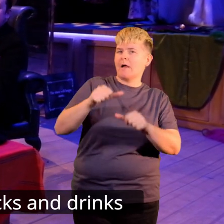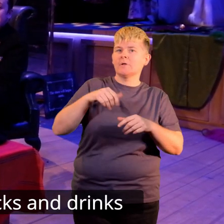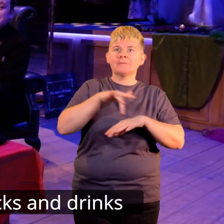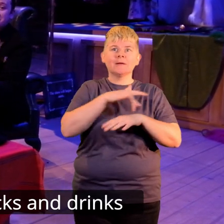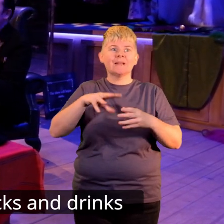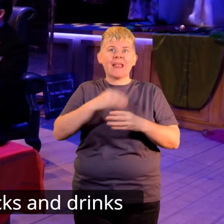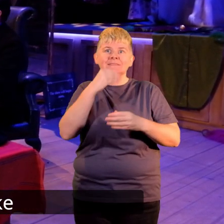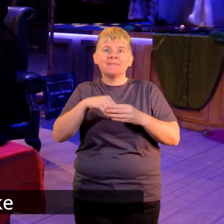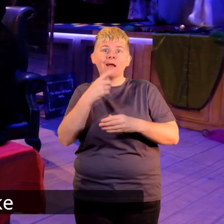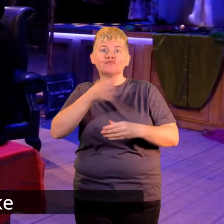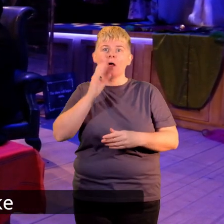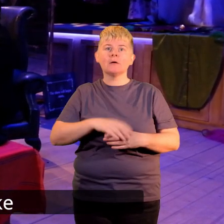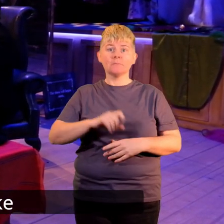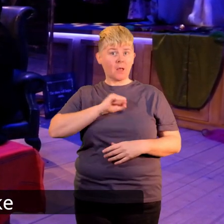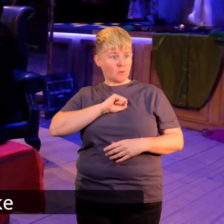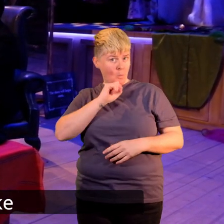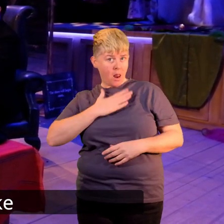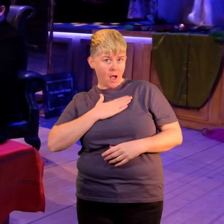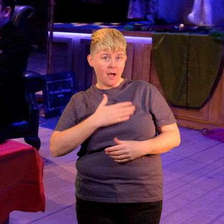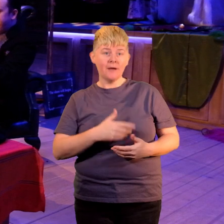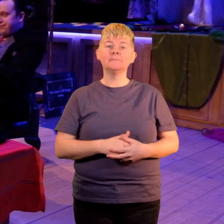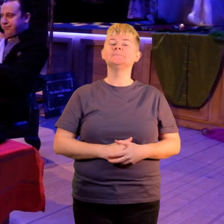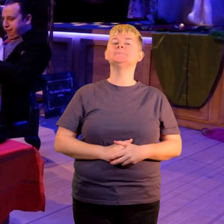theatre snacks and drinks. Magus, would you like...